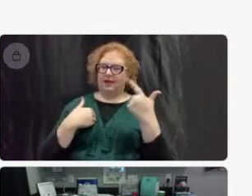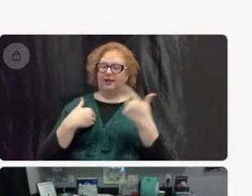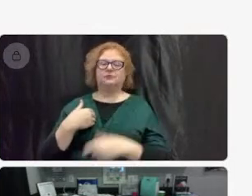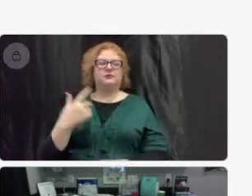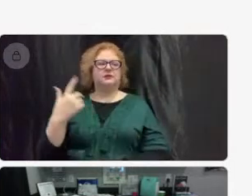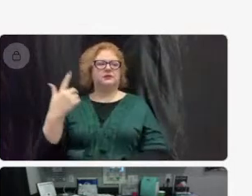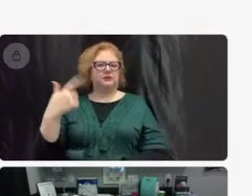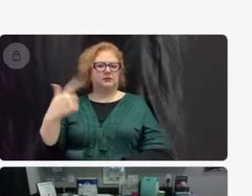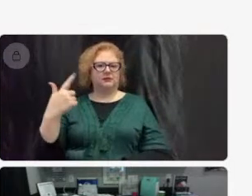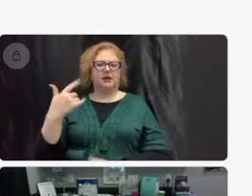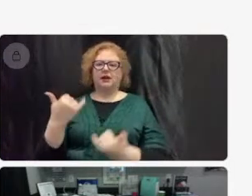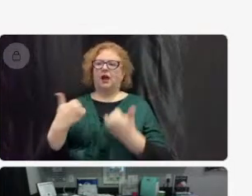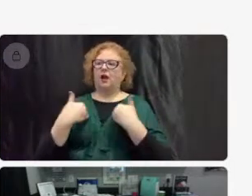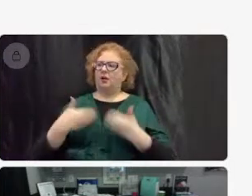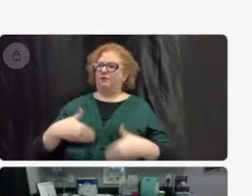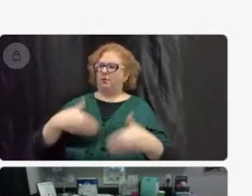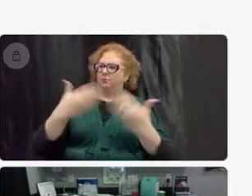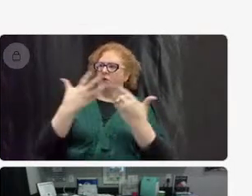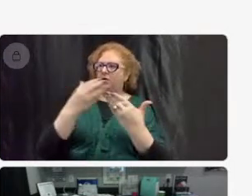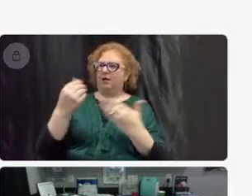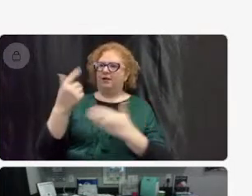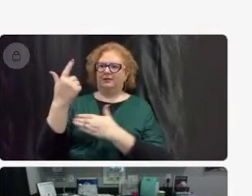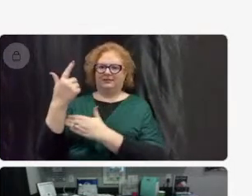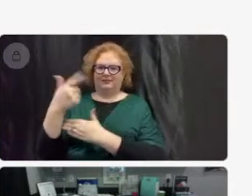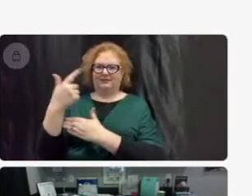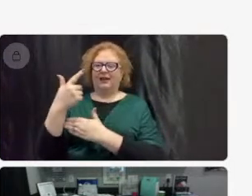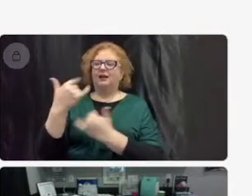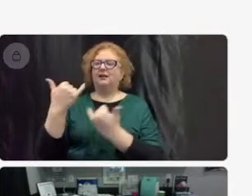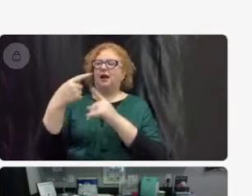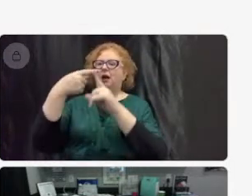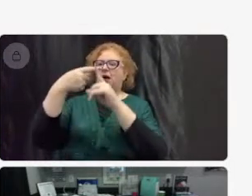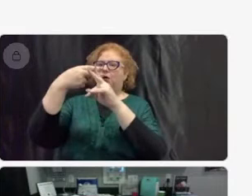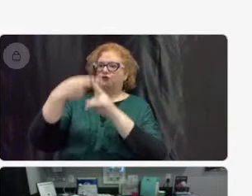Second? Yeah, we have a motion and a second. And can we get a roll call, please?